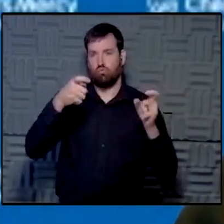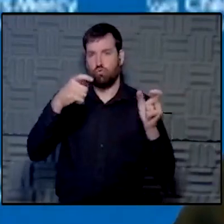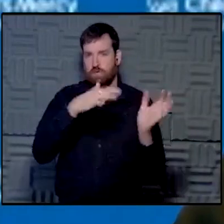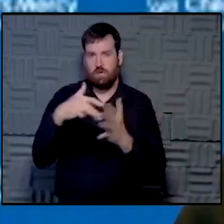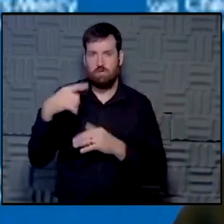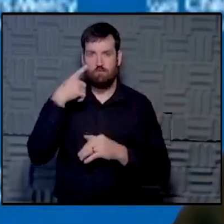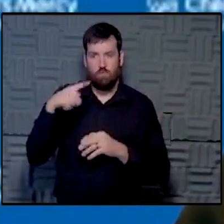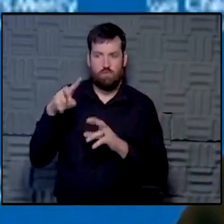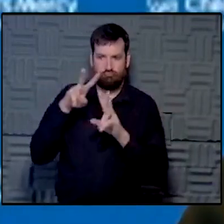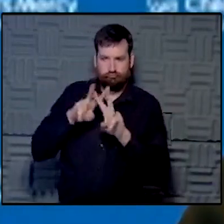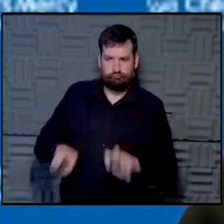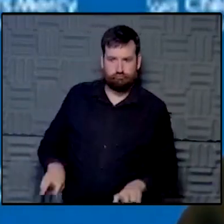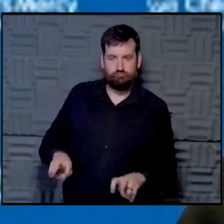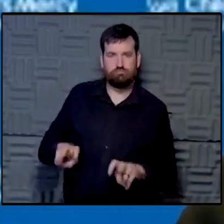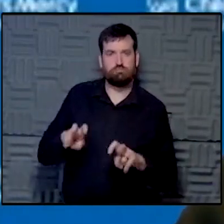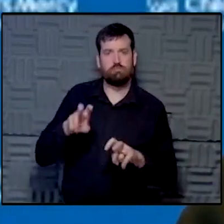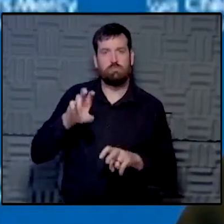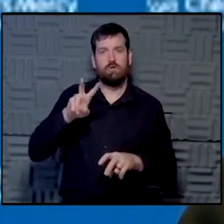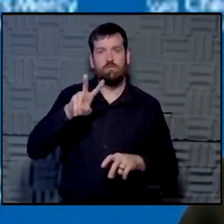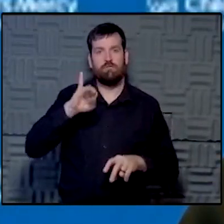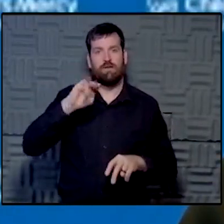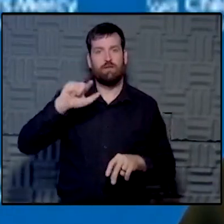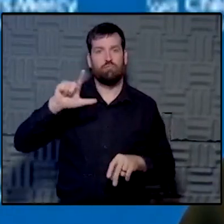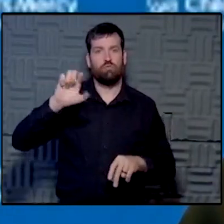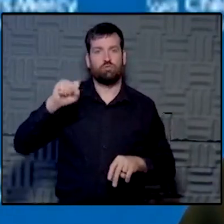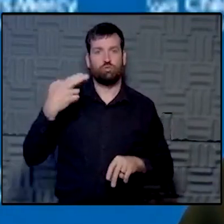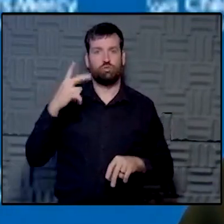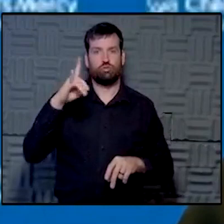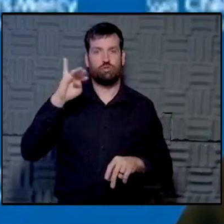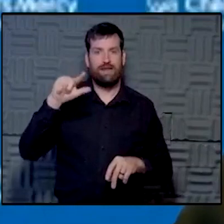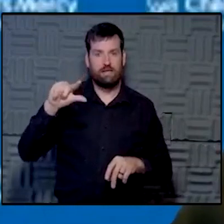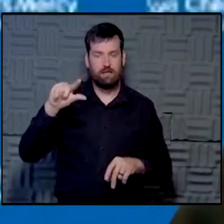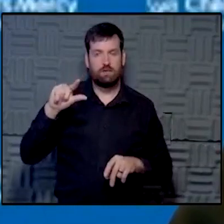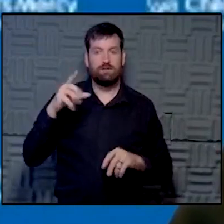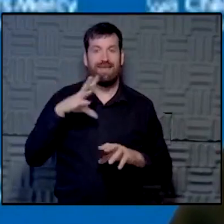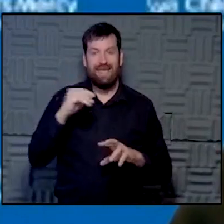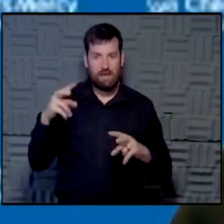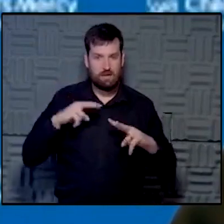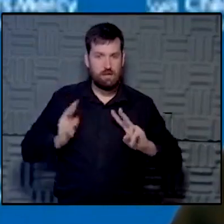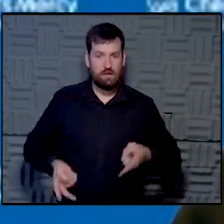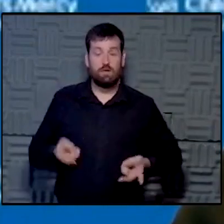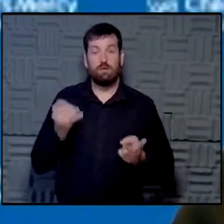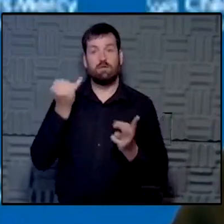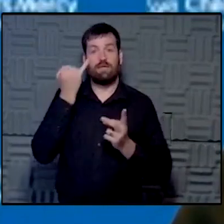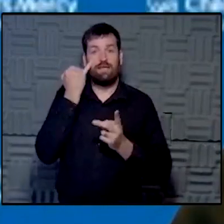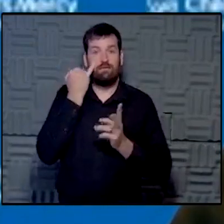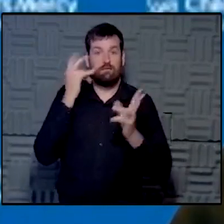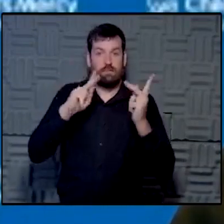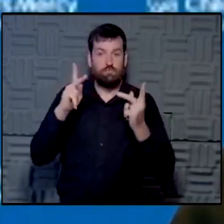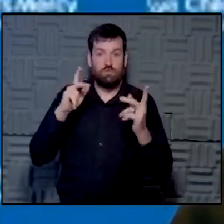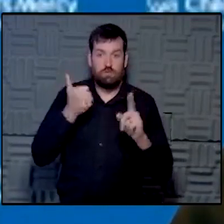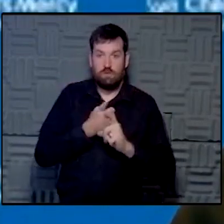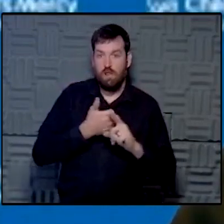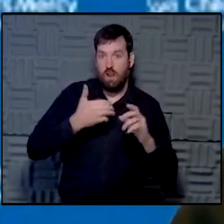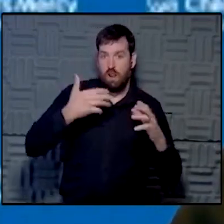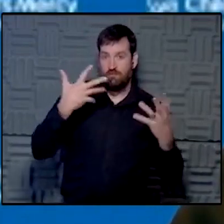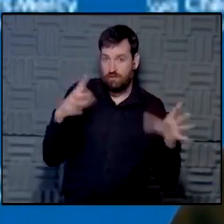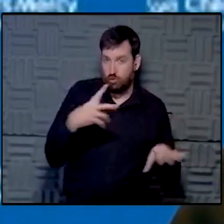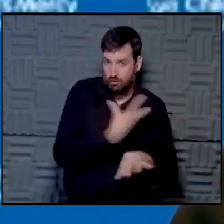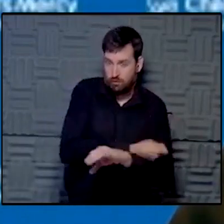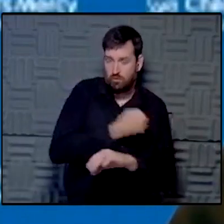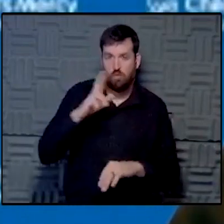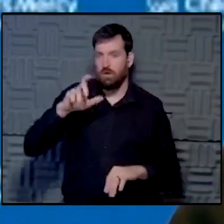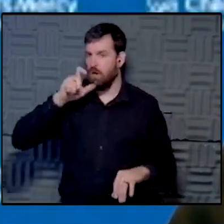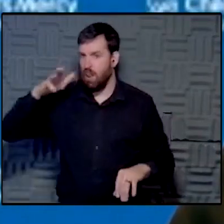SARS-CoV-2 infection, viral shedding, and potential transmission in individuals that are either immunized or not immunized. So this is for